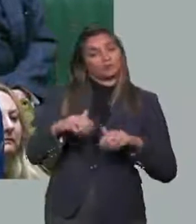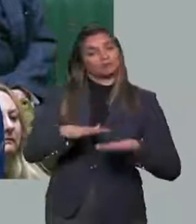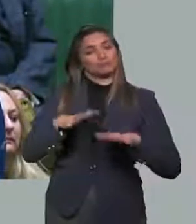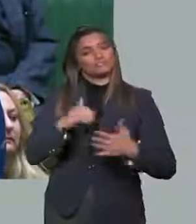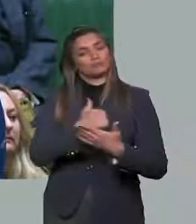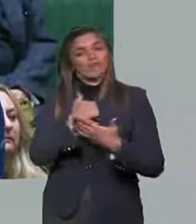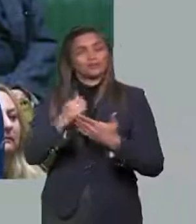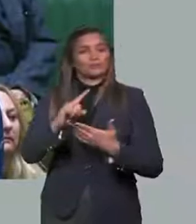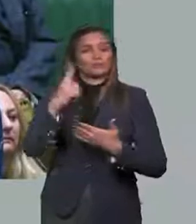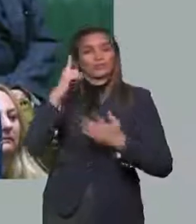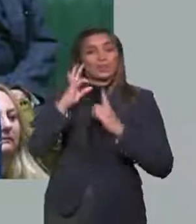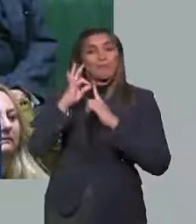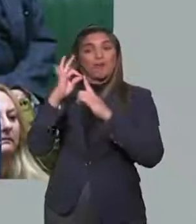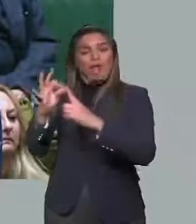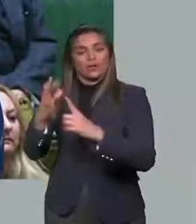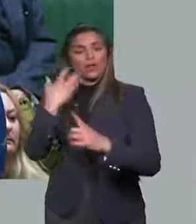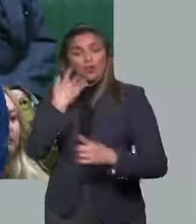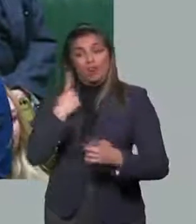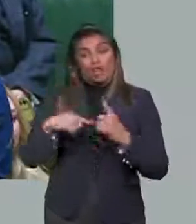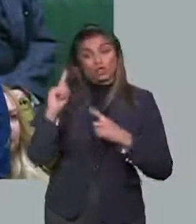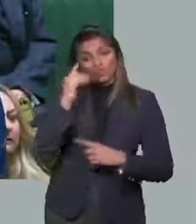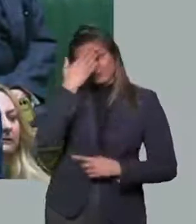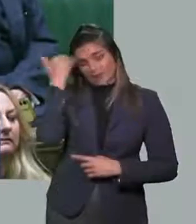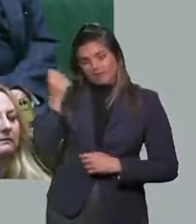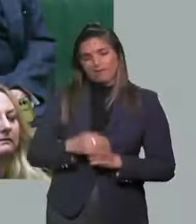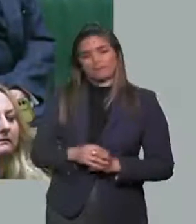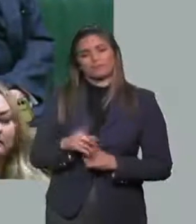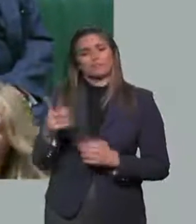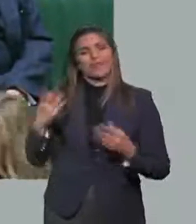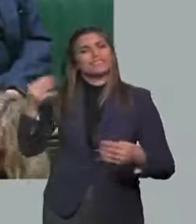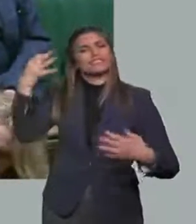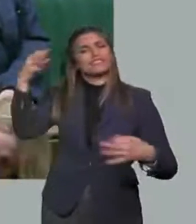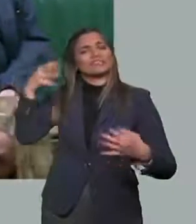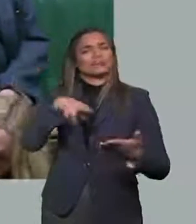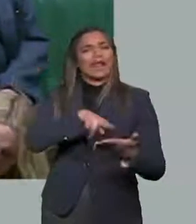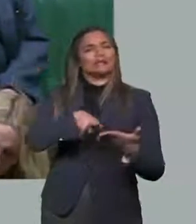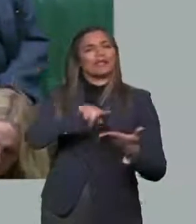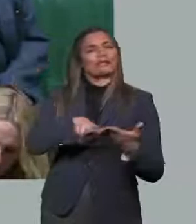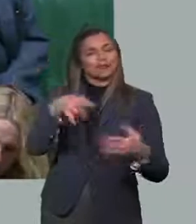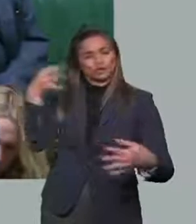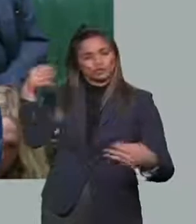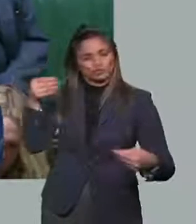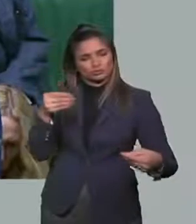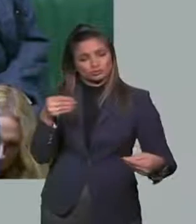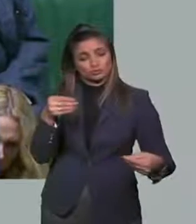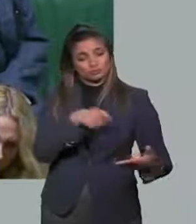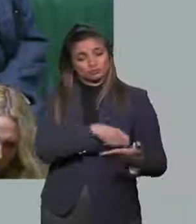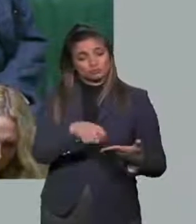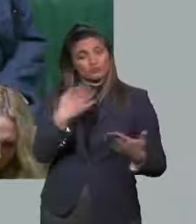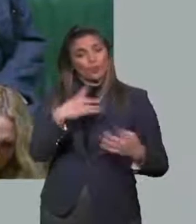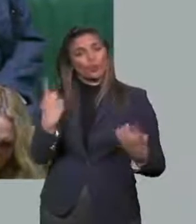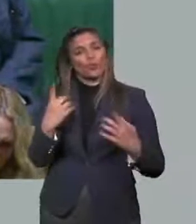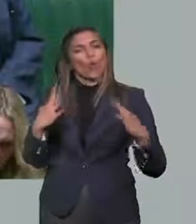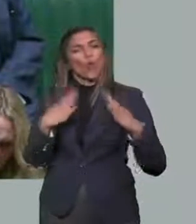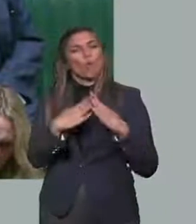British passport last summer. On his naturalisation certificate issued by the Home Secretary, it